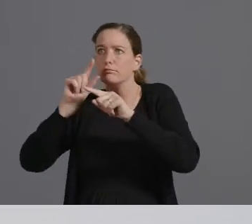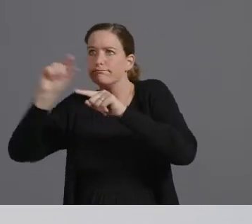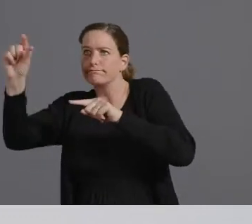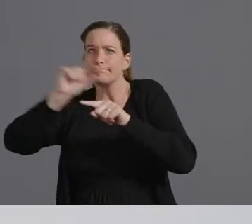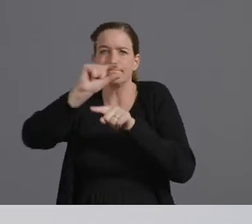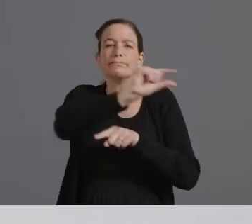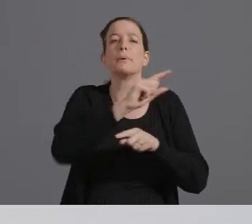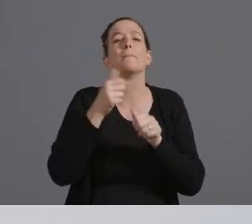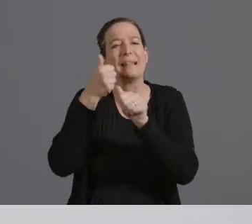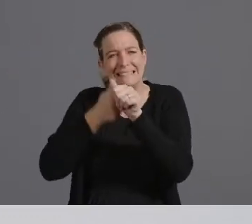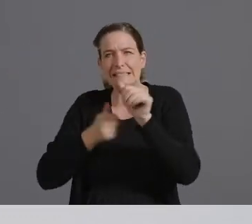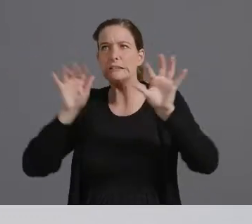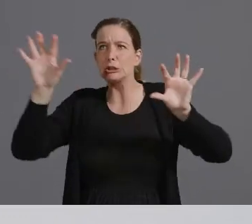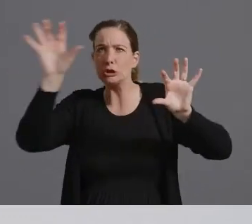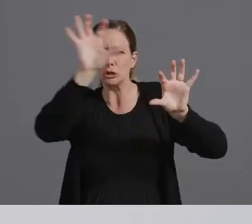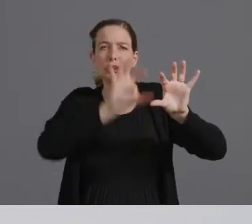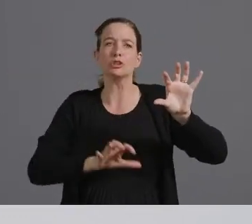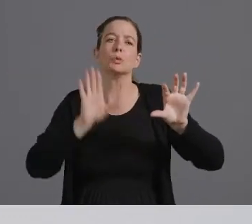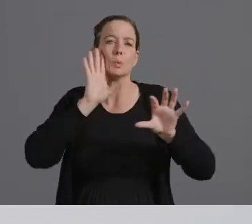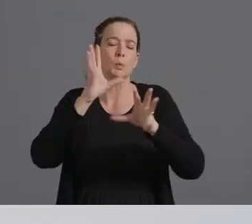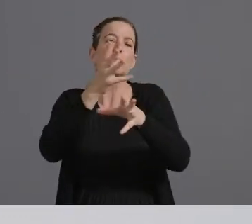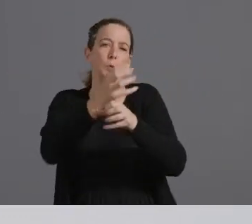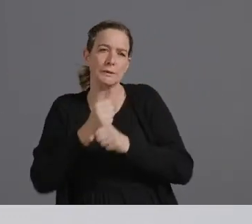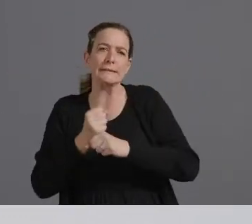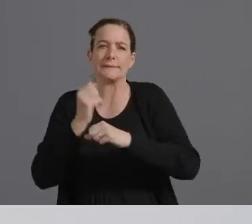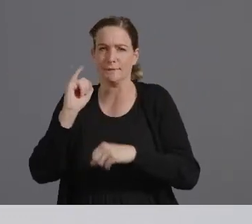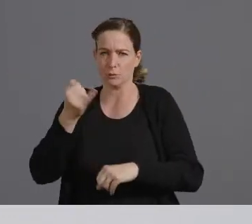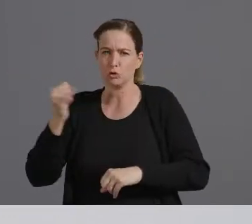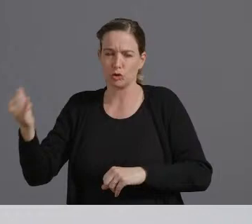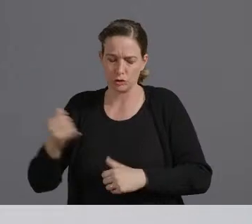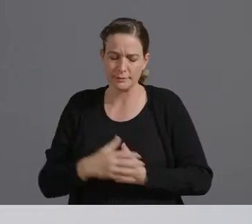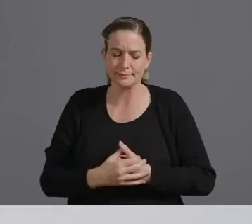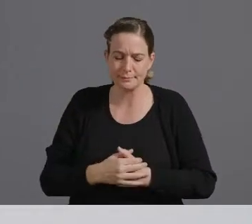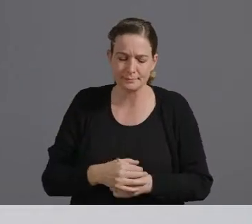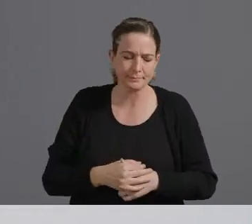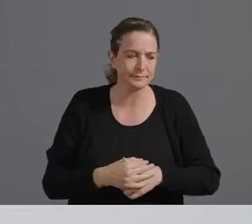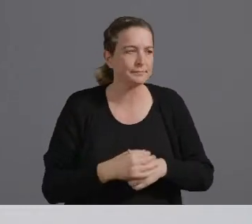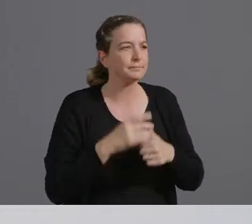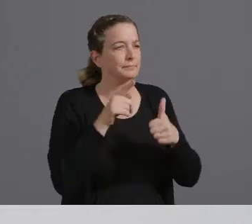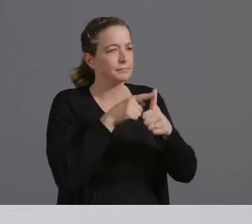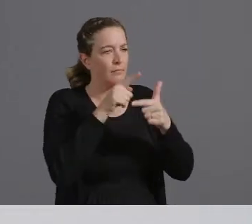Okay, thanks. And on the executive order, I'm trying to understand what this means for